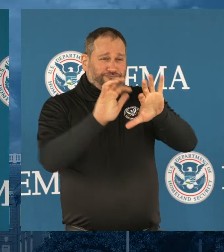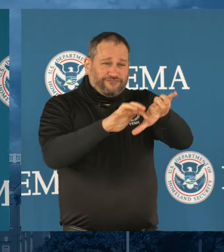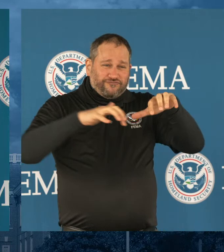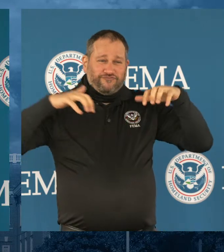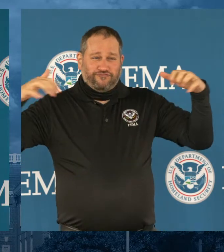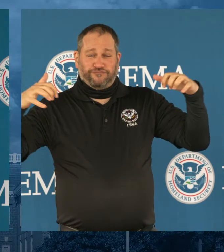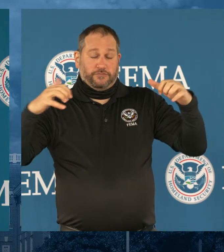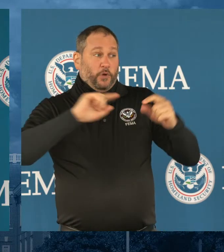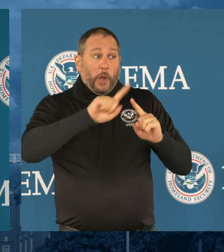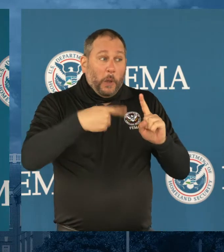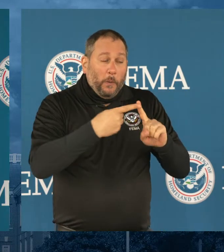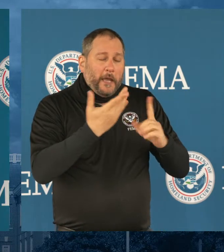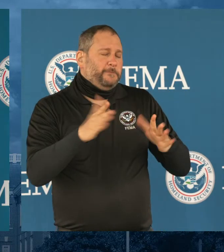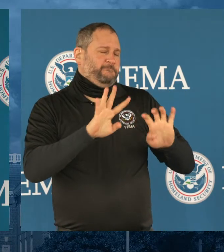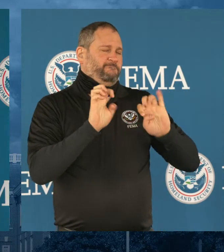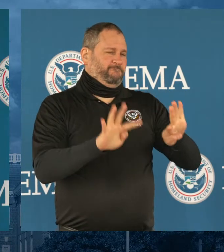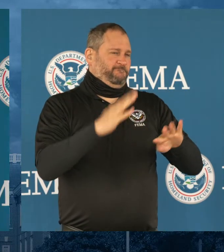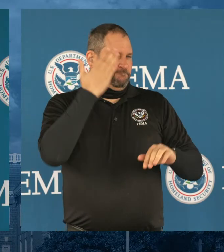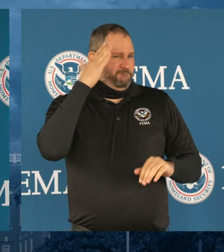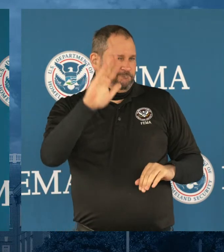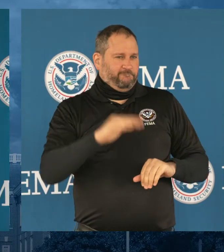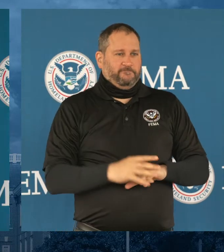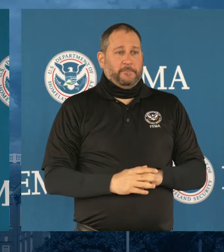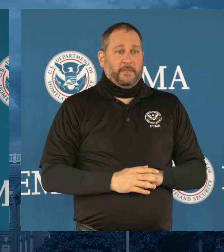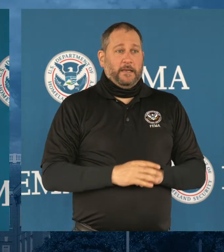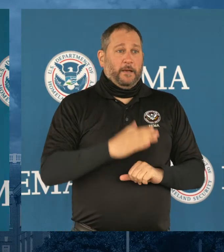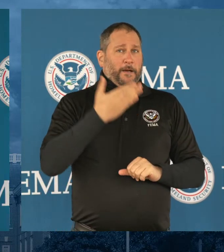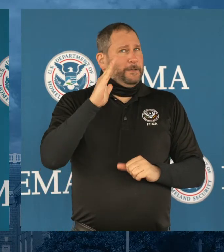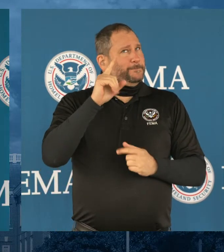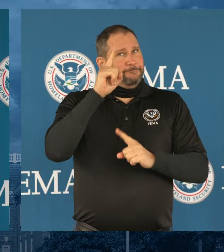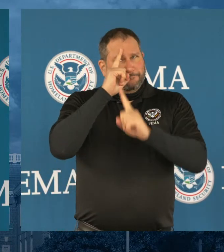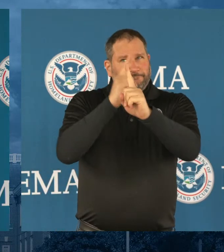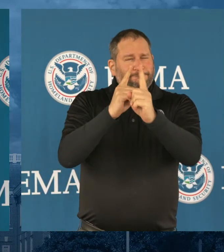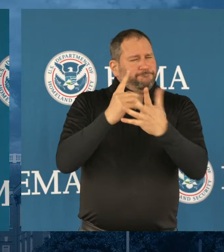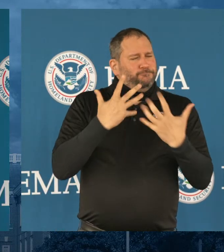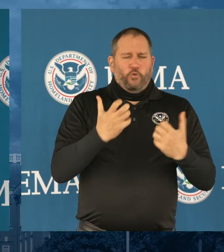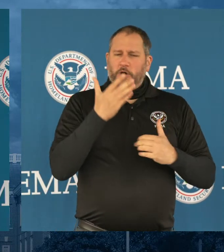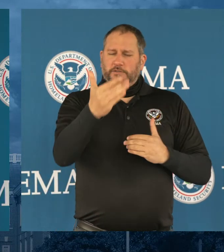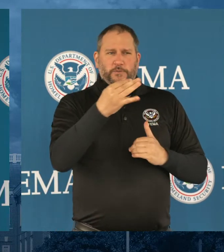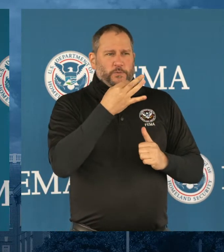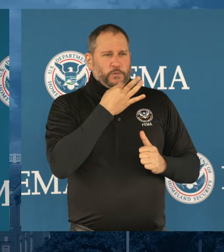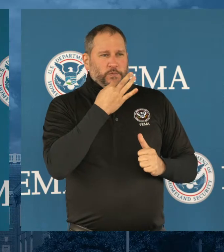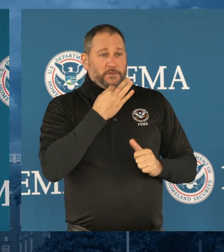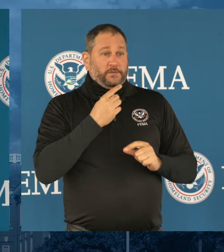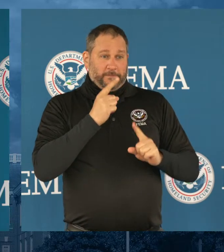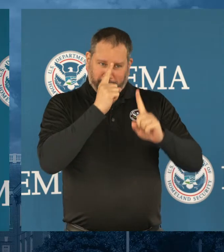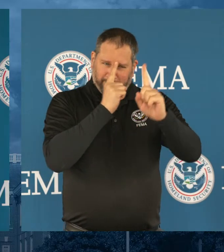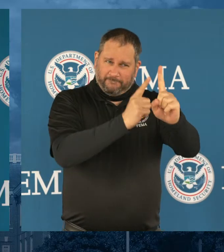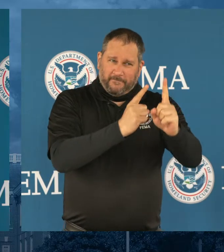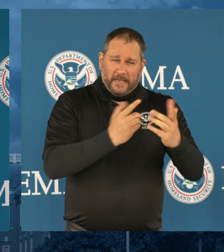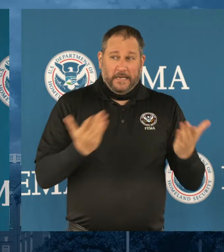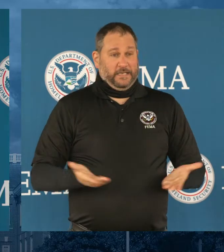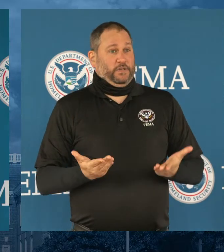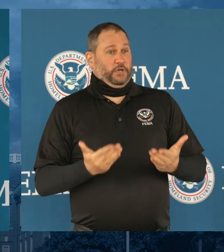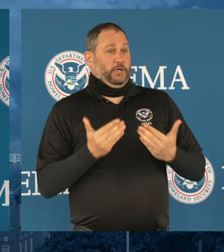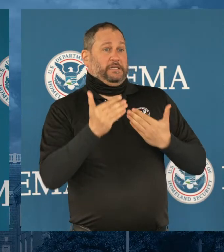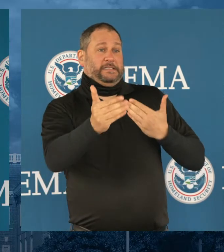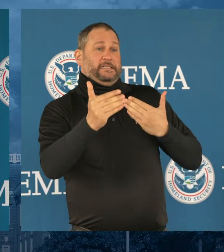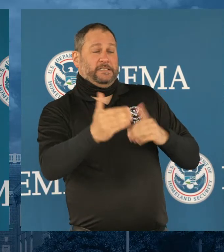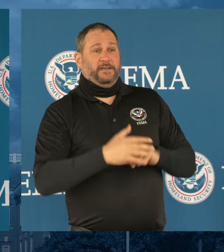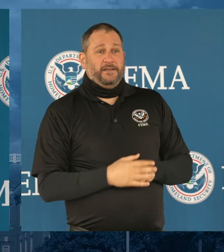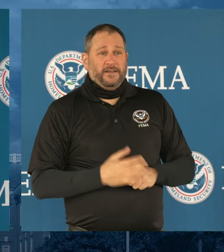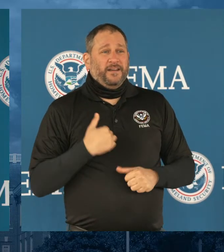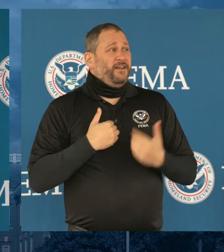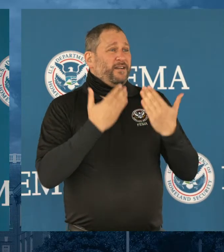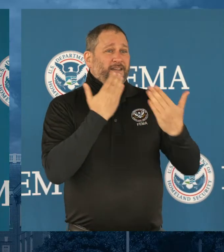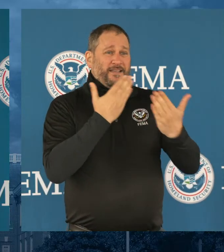this spring. God willing, we will be able to do something here. I want to thank everybody